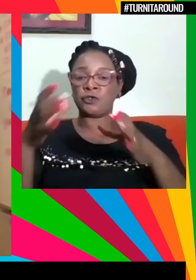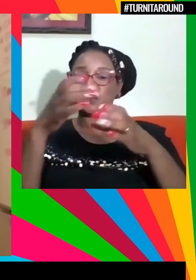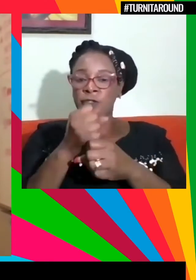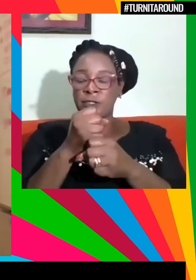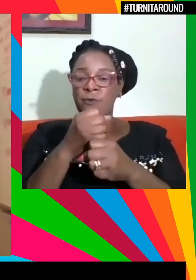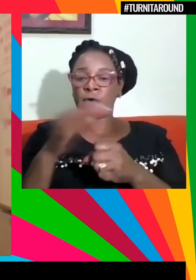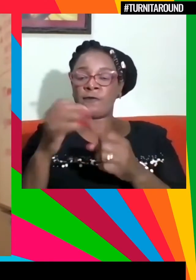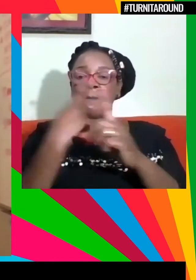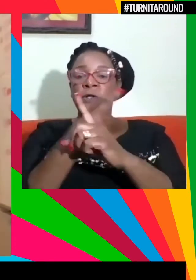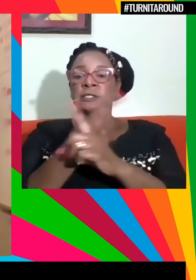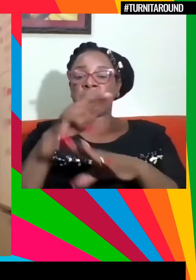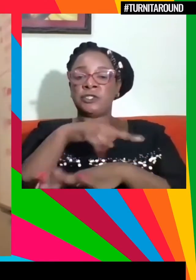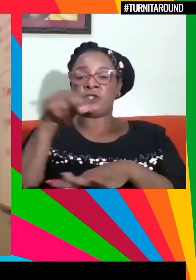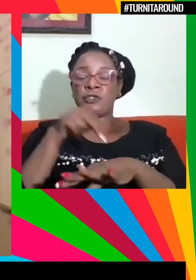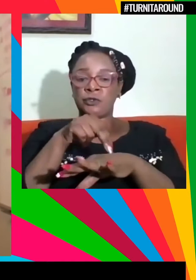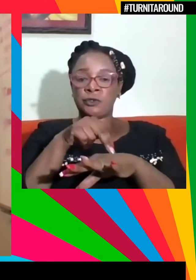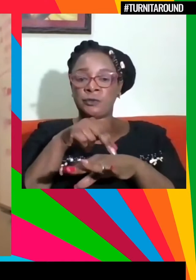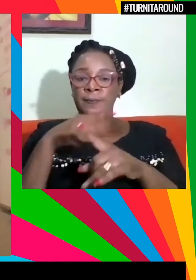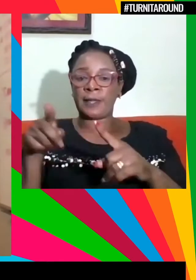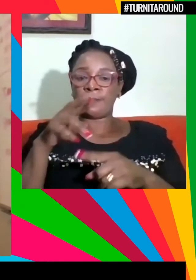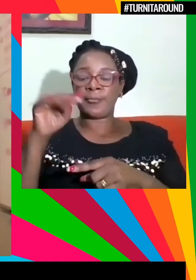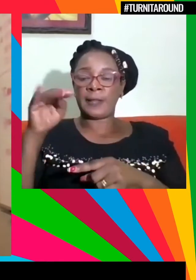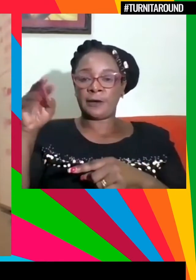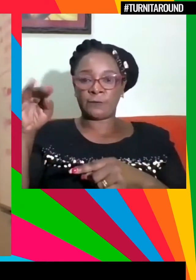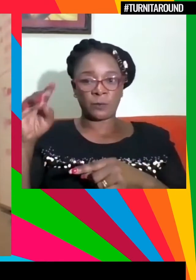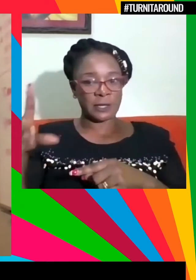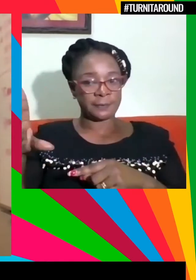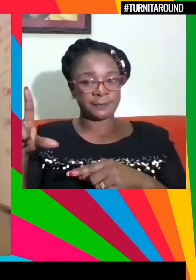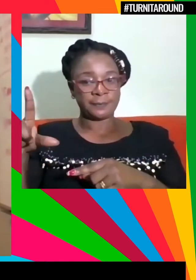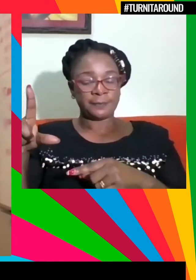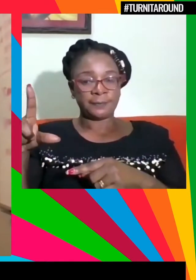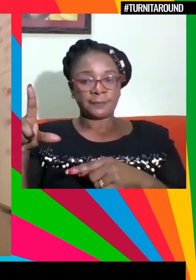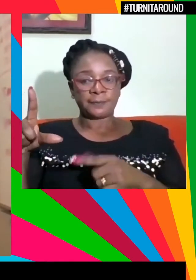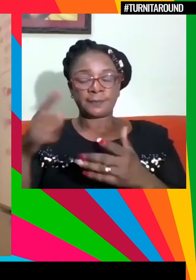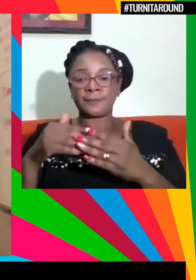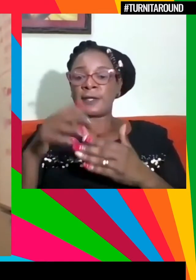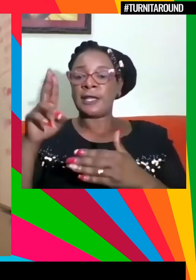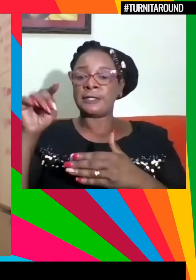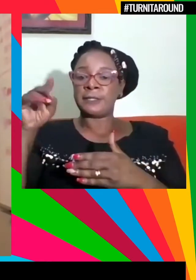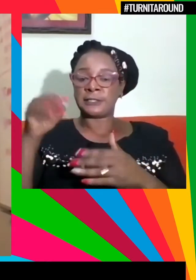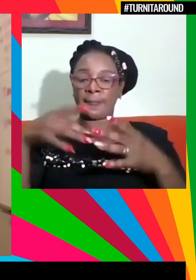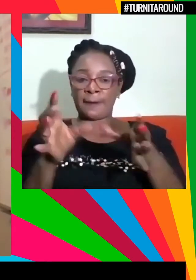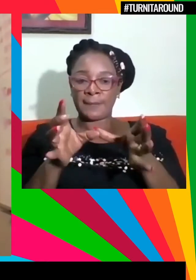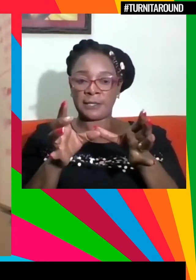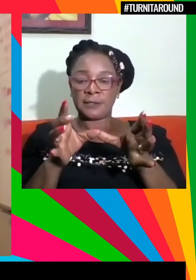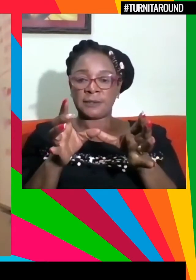multinational brands convened by the nonprofit Lonely Whale. NextWave Plastics member companies